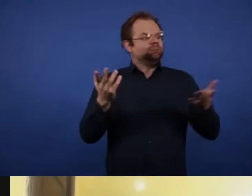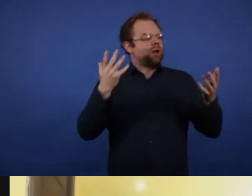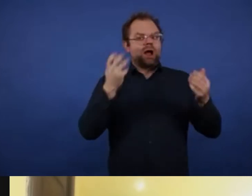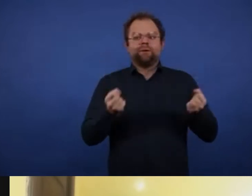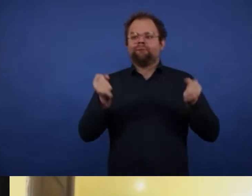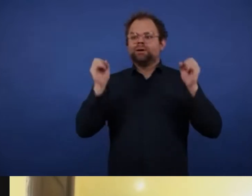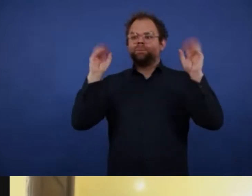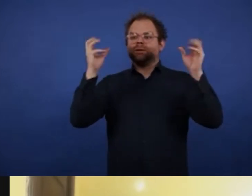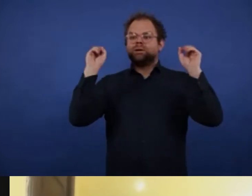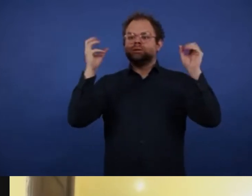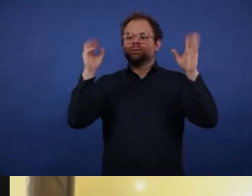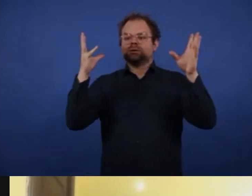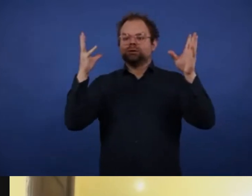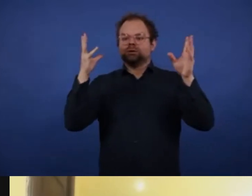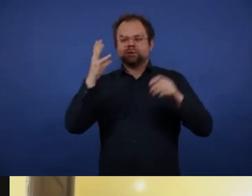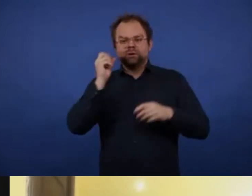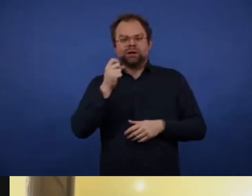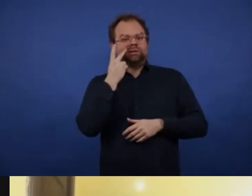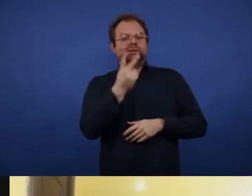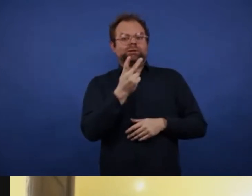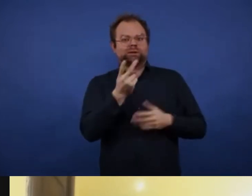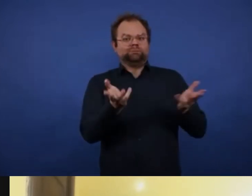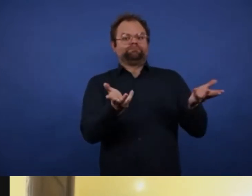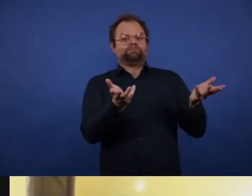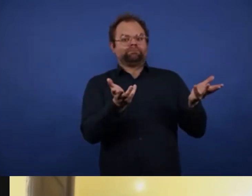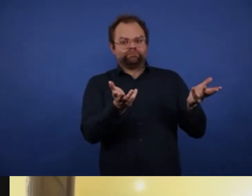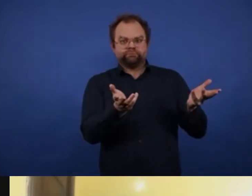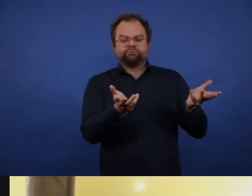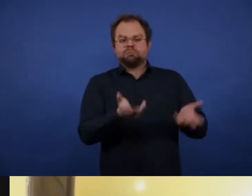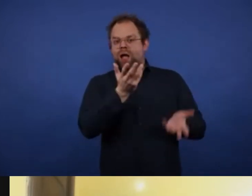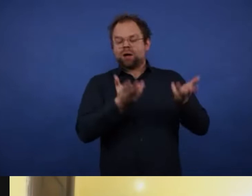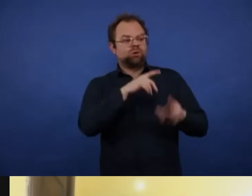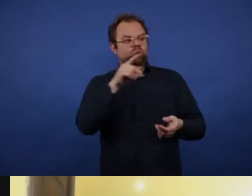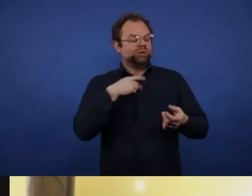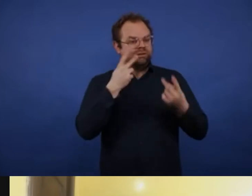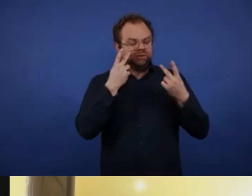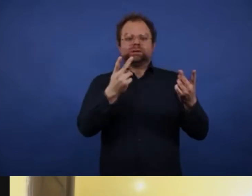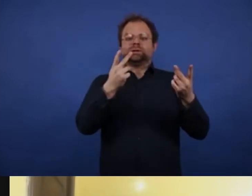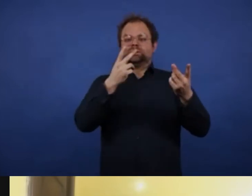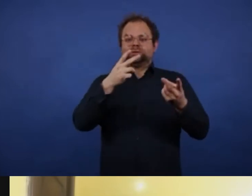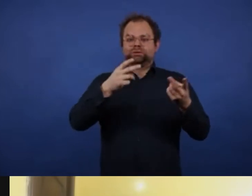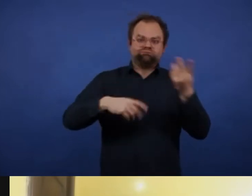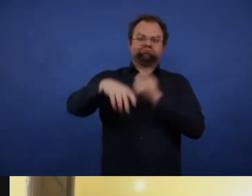or we can face illnesses or the pandemic like the one that we have been facing today.